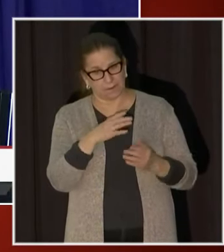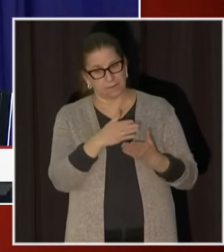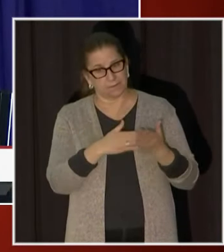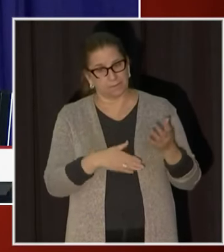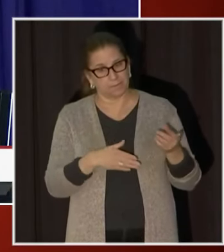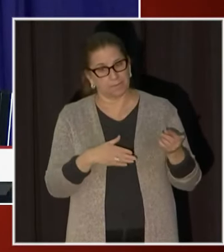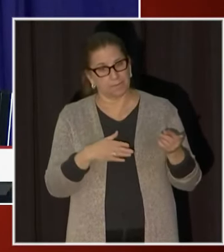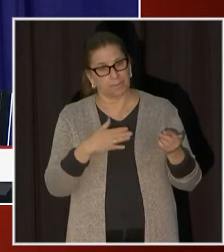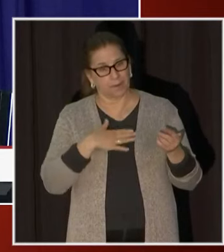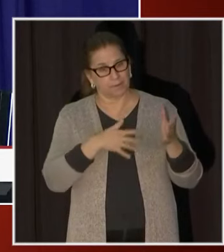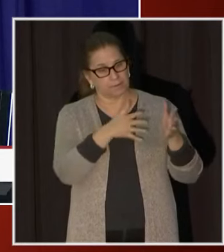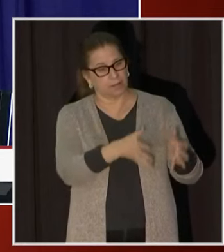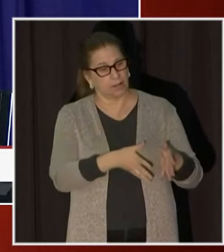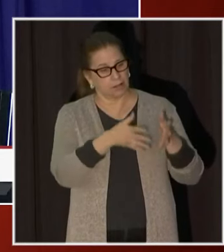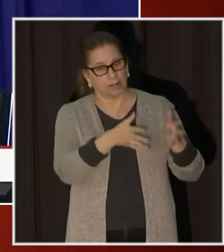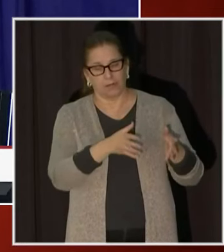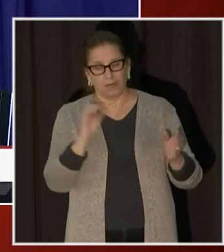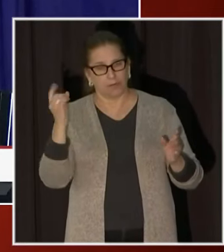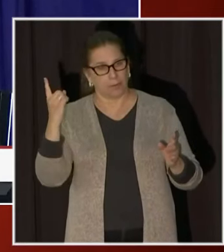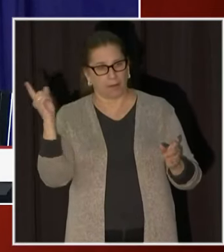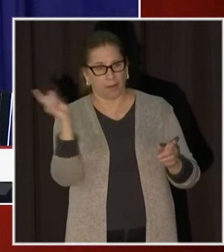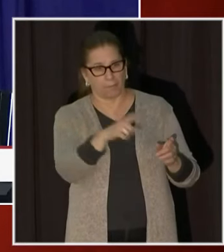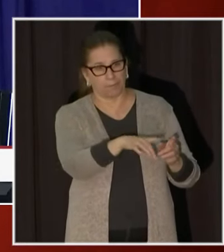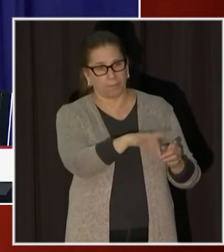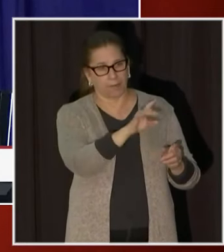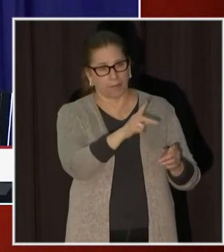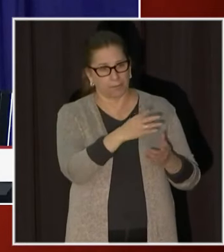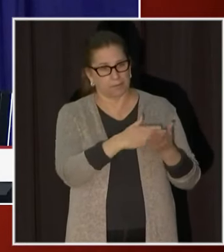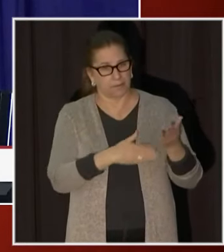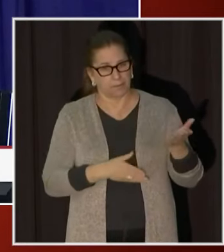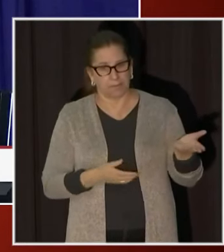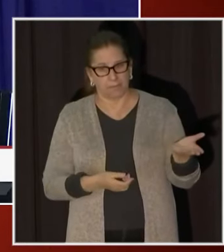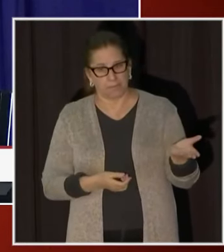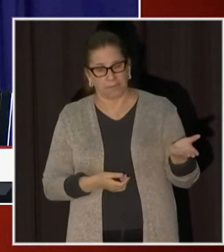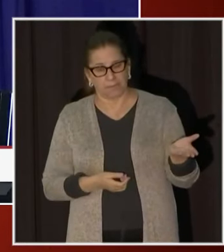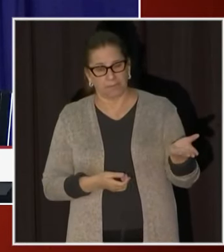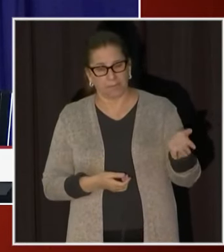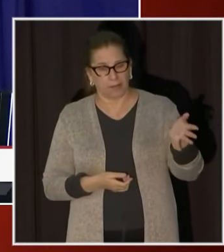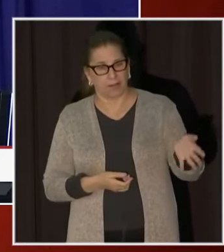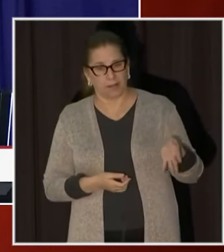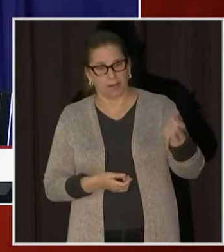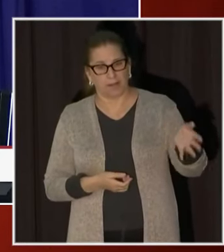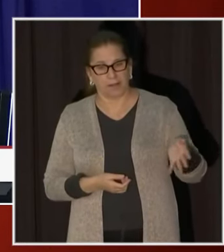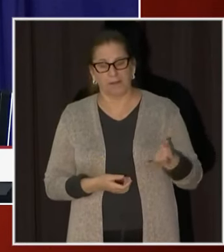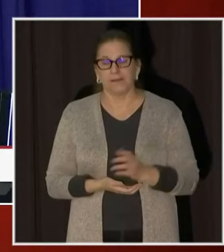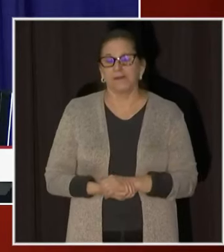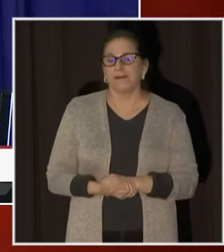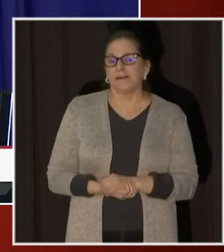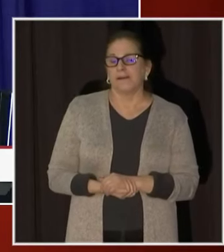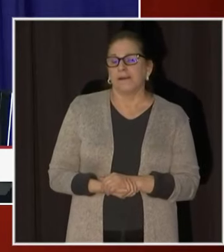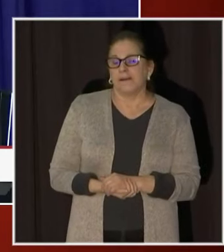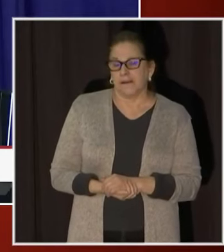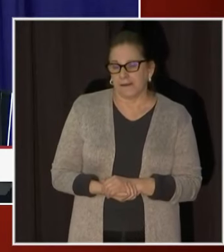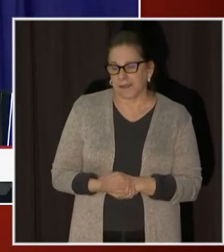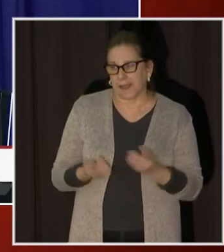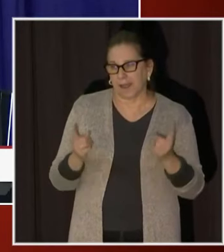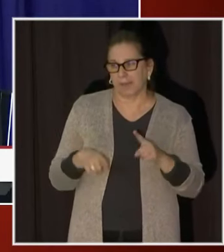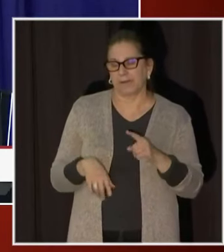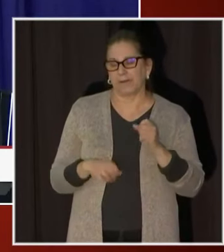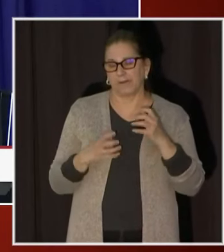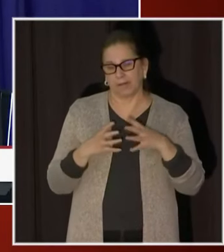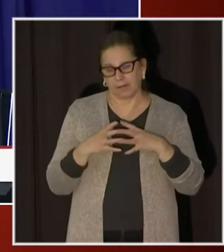up that you would then be left with the responsibility for? Well, that occurs on a regular basis. I guess any outside the